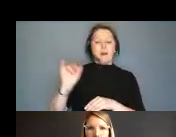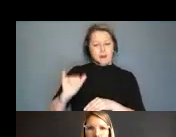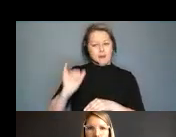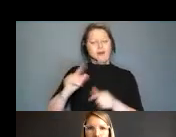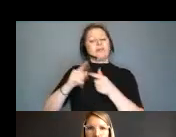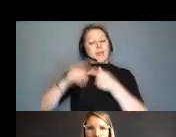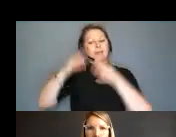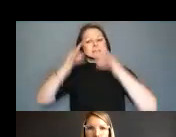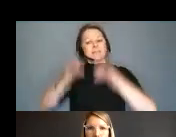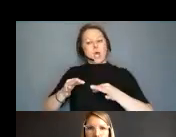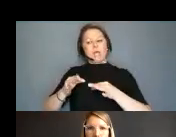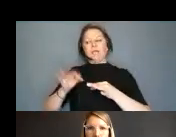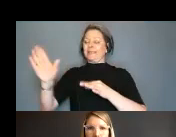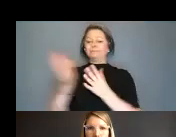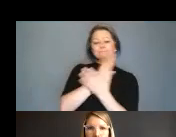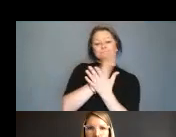capacity.